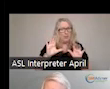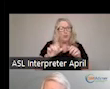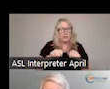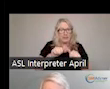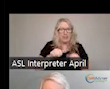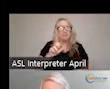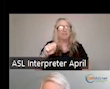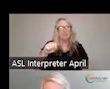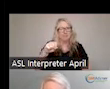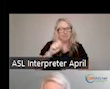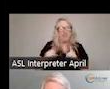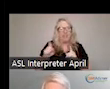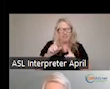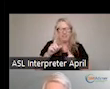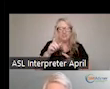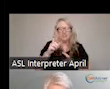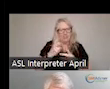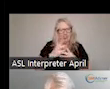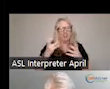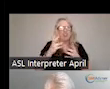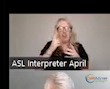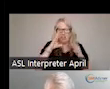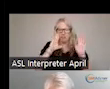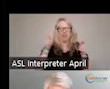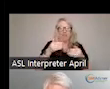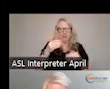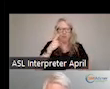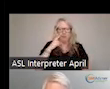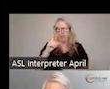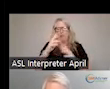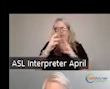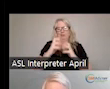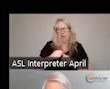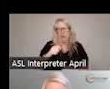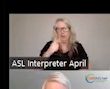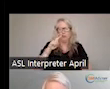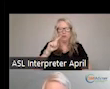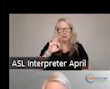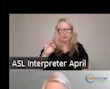yes, it got a lot of traction this week around the shutdown.